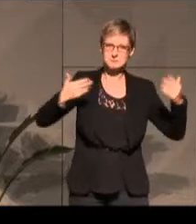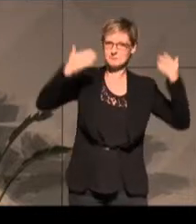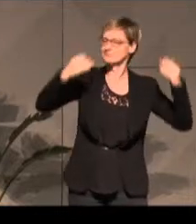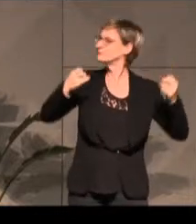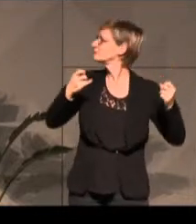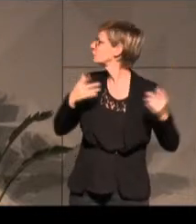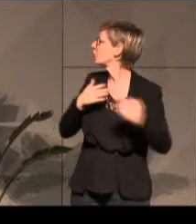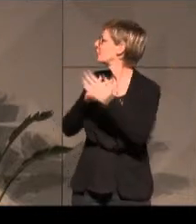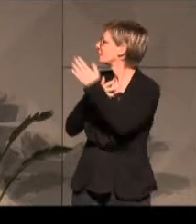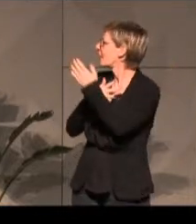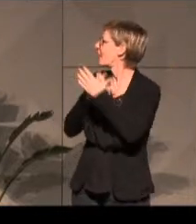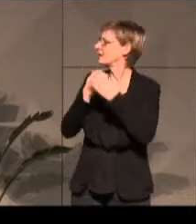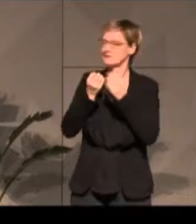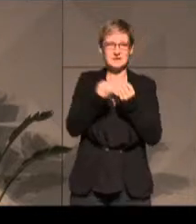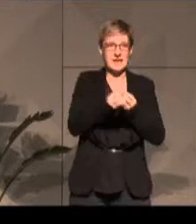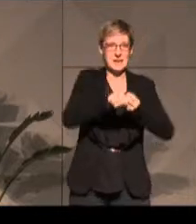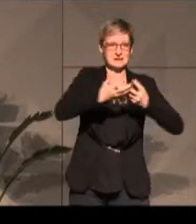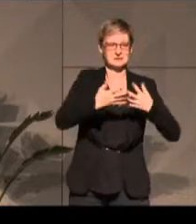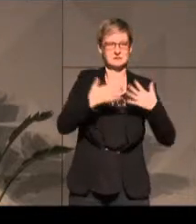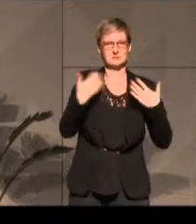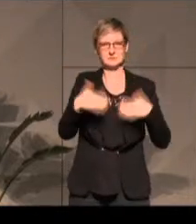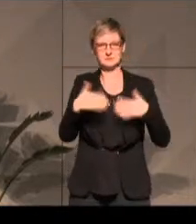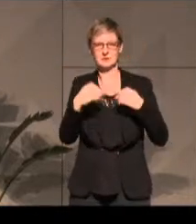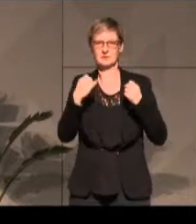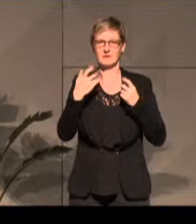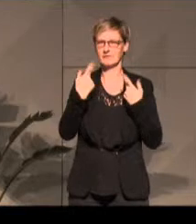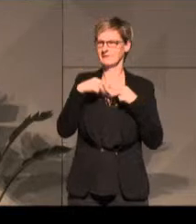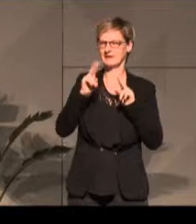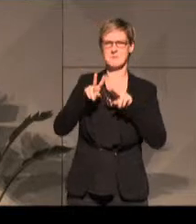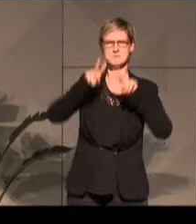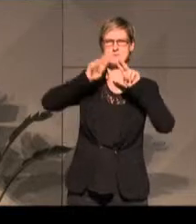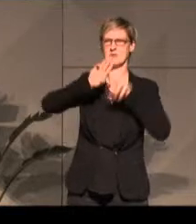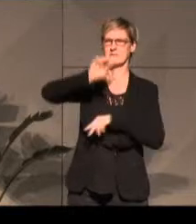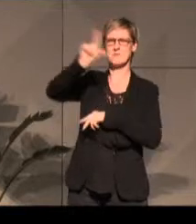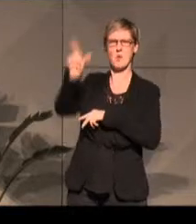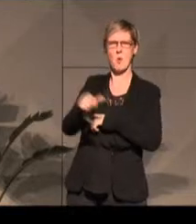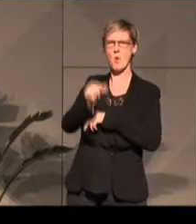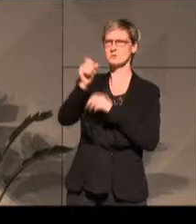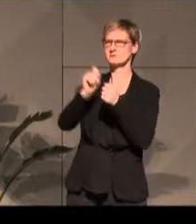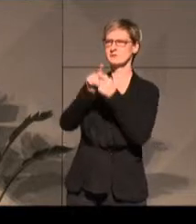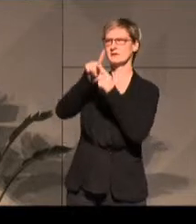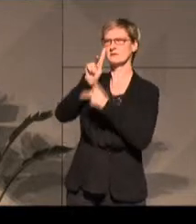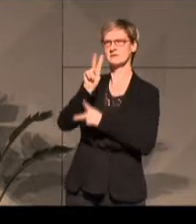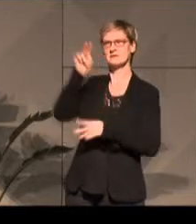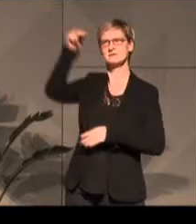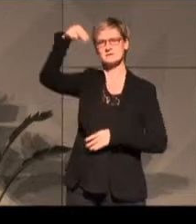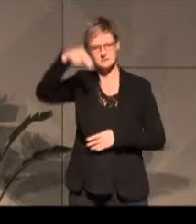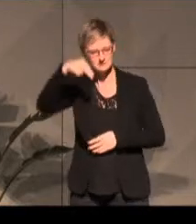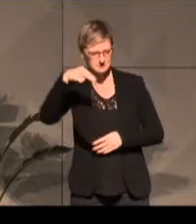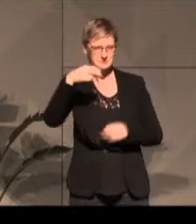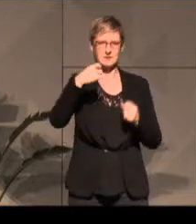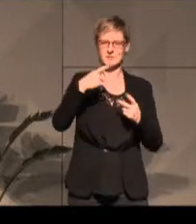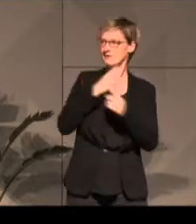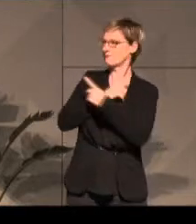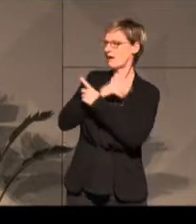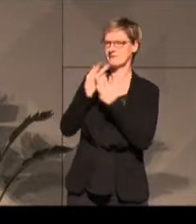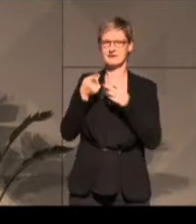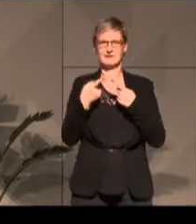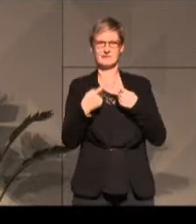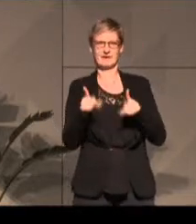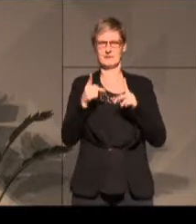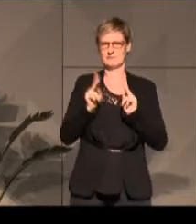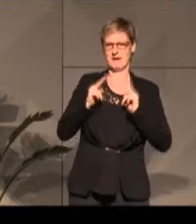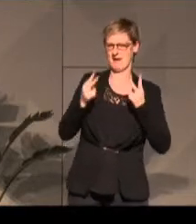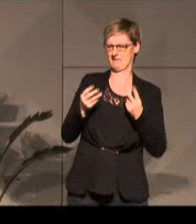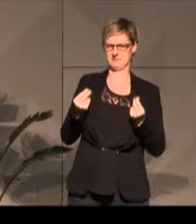these black areas. I mean, this picture could have been taken on the moon, and this is the way you feel,